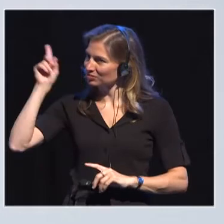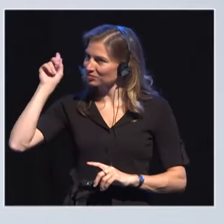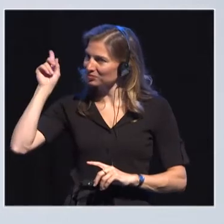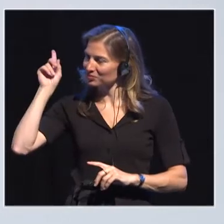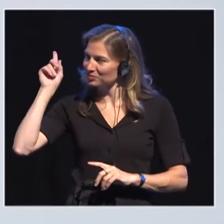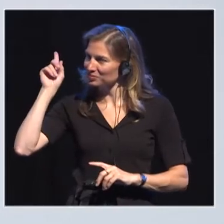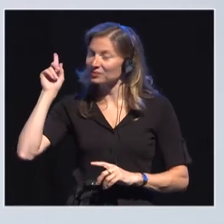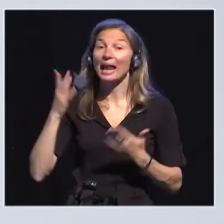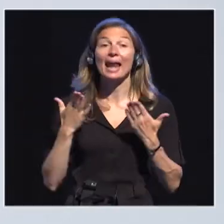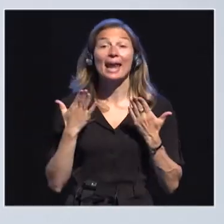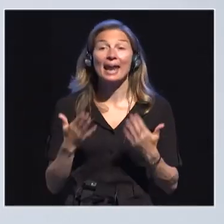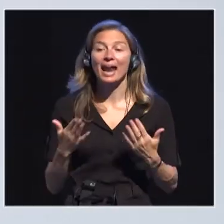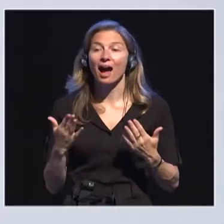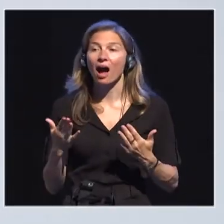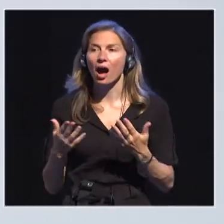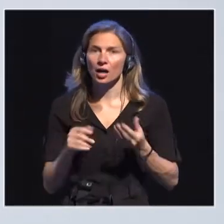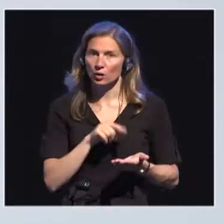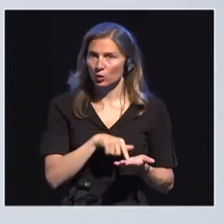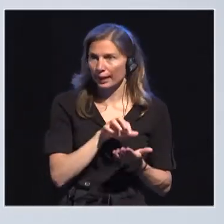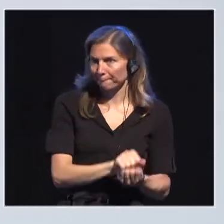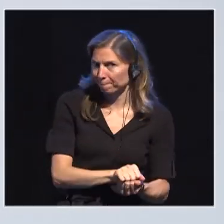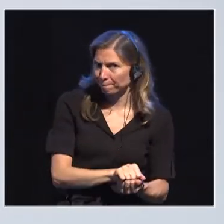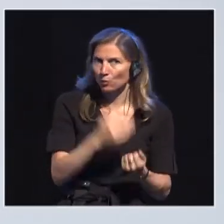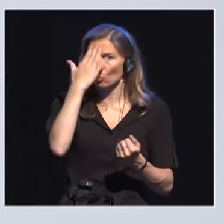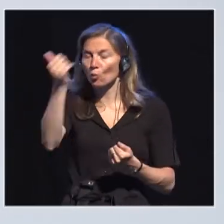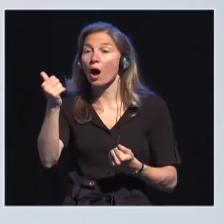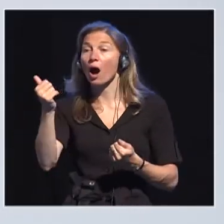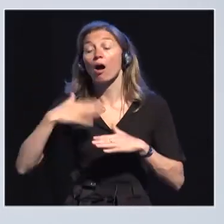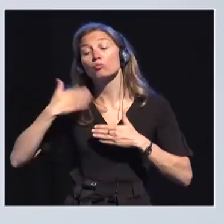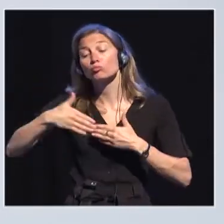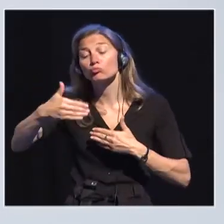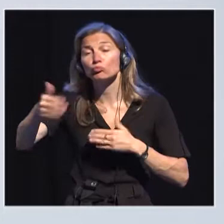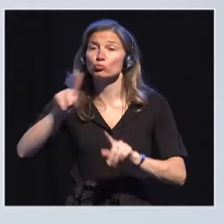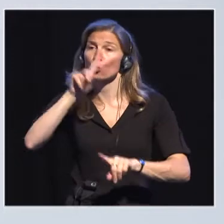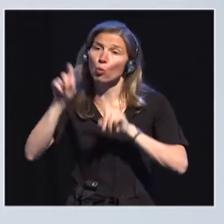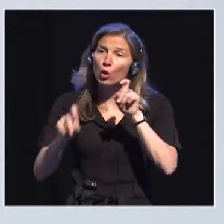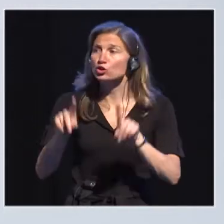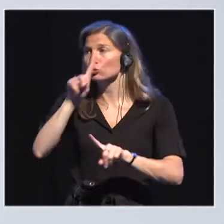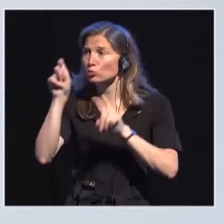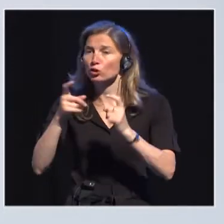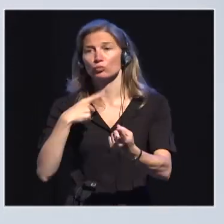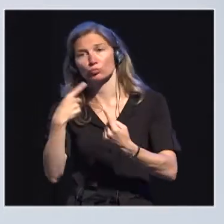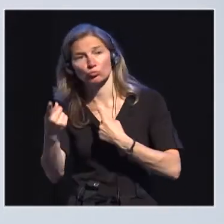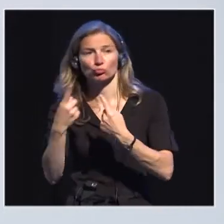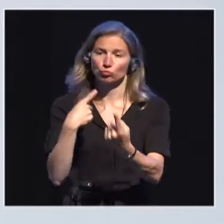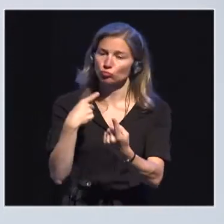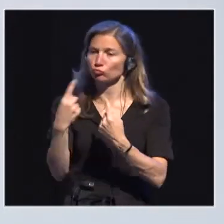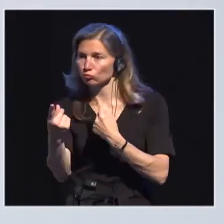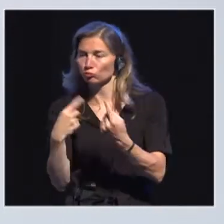I'm going to ask you 3 more questions. So we're going to keep this session interactive, and we will want your participation throughout the